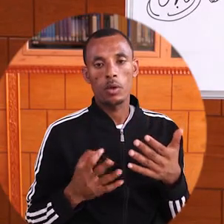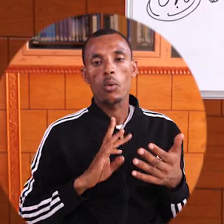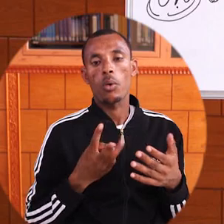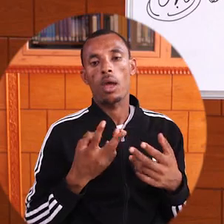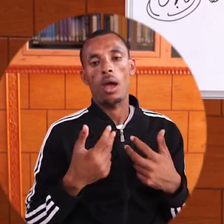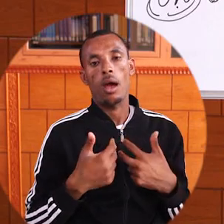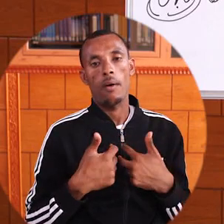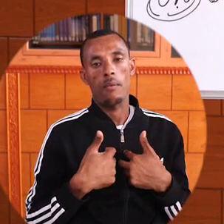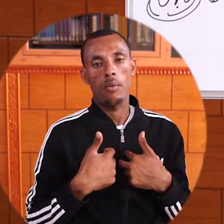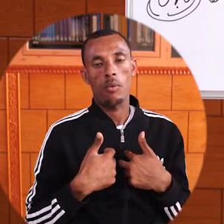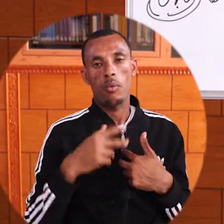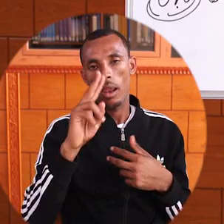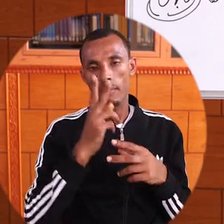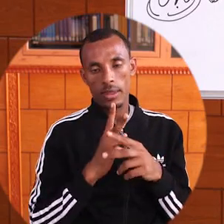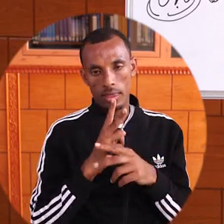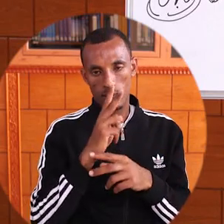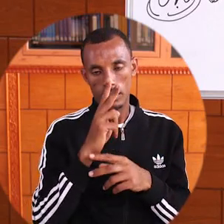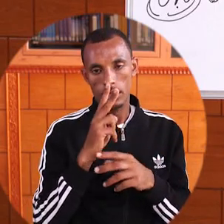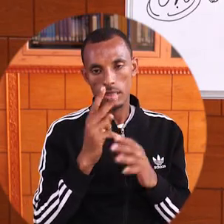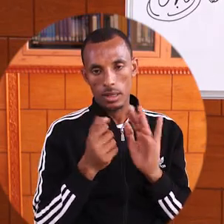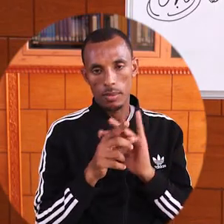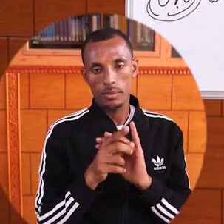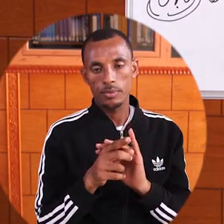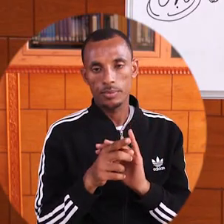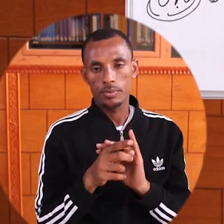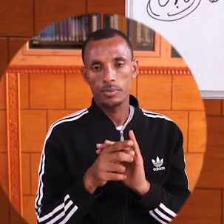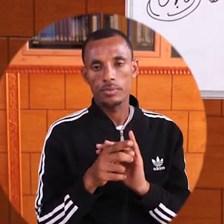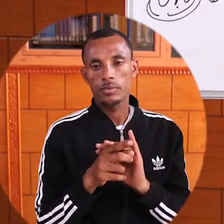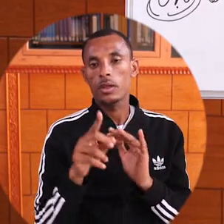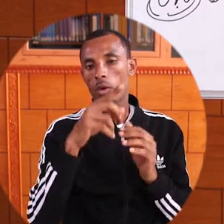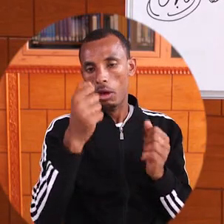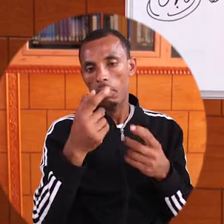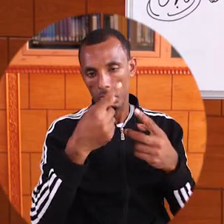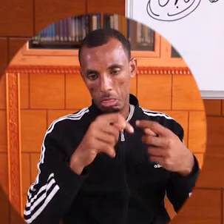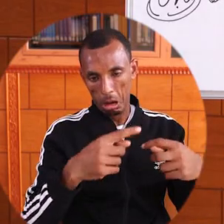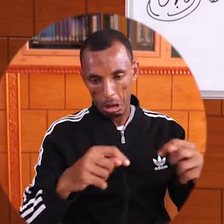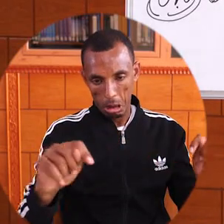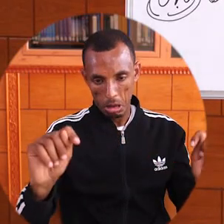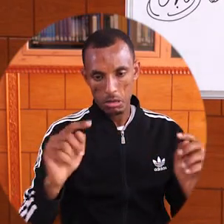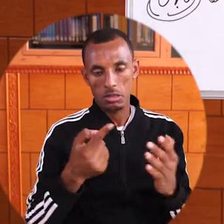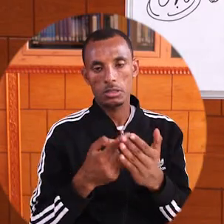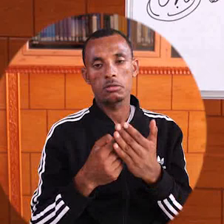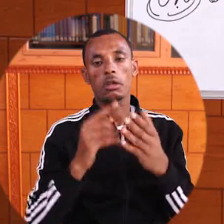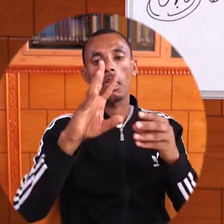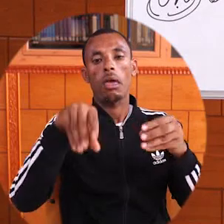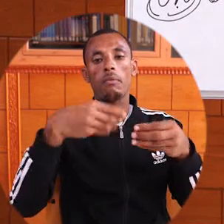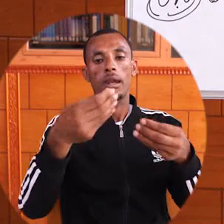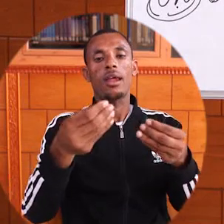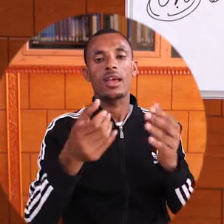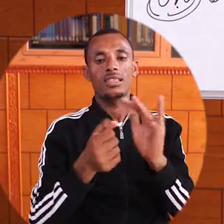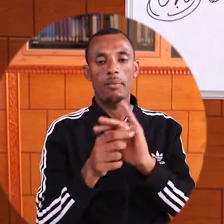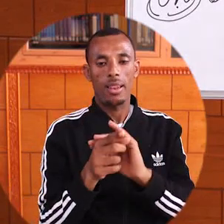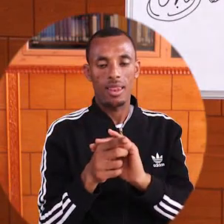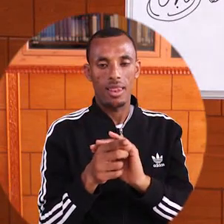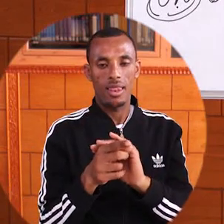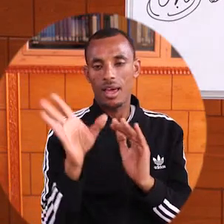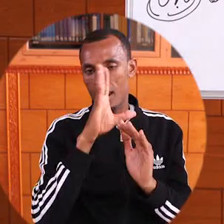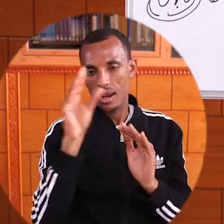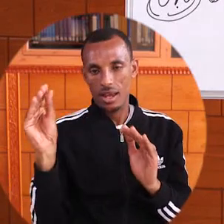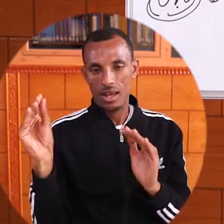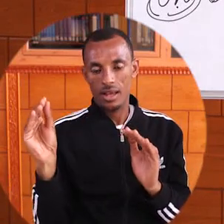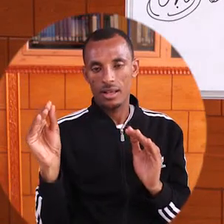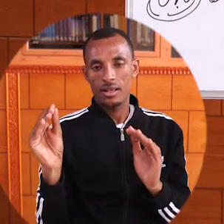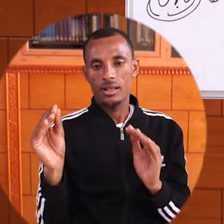by the given formula, we have one working example. So you can try this given example and